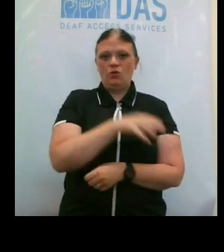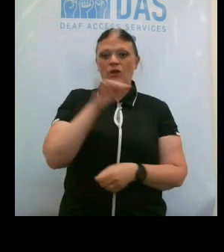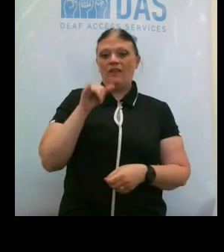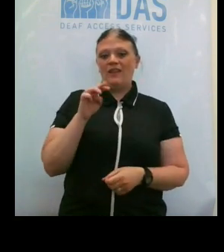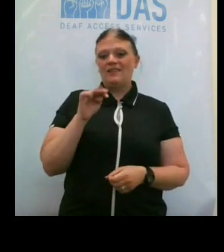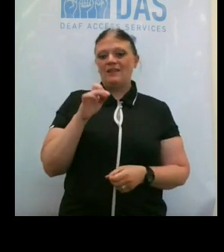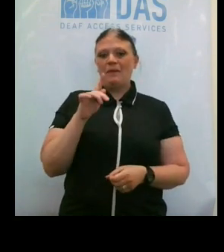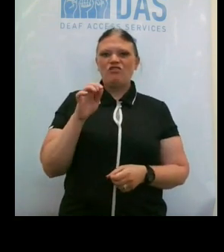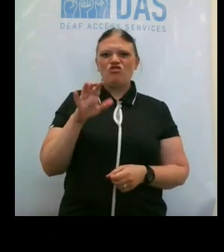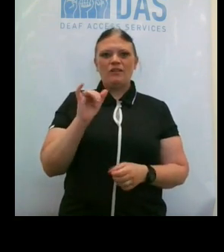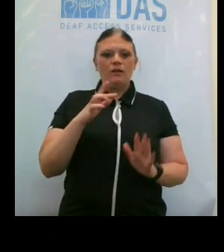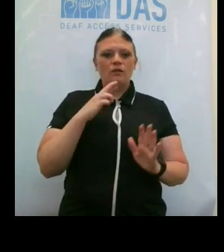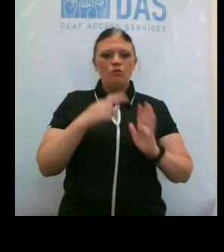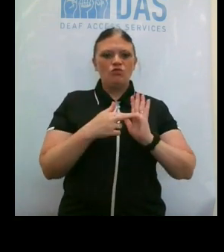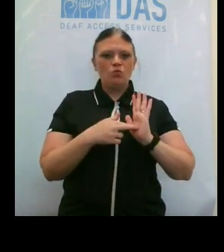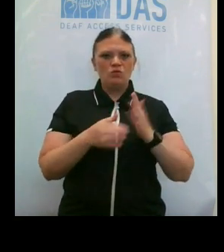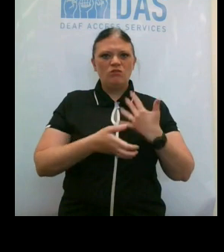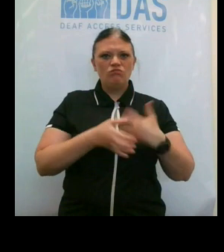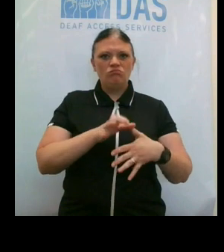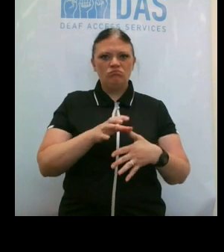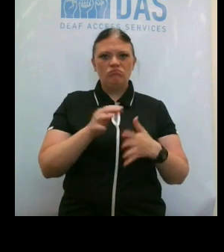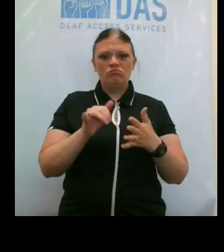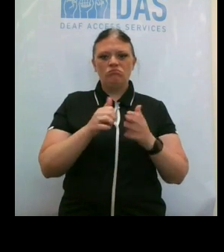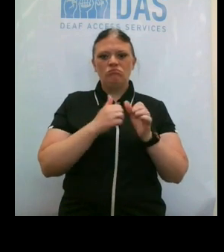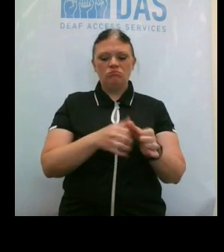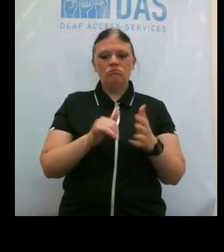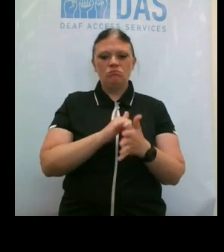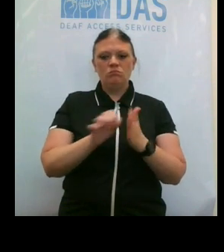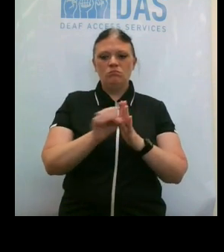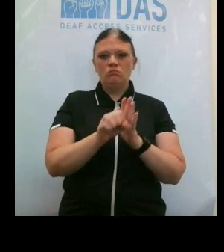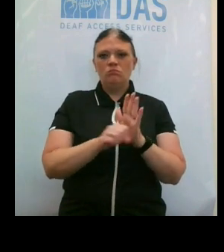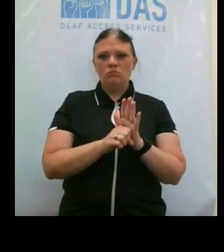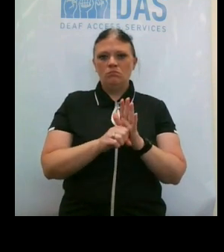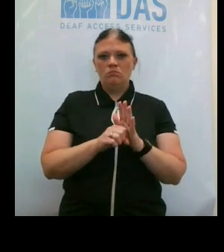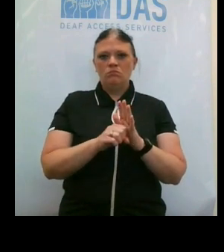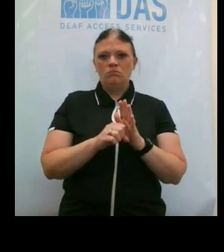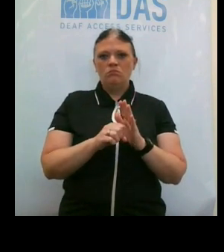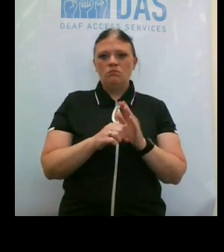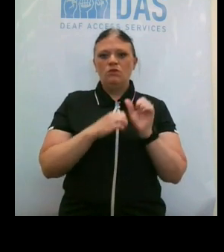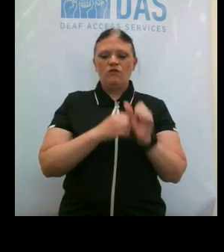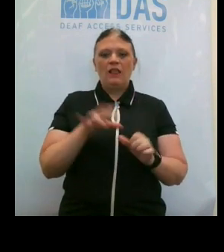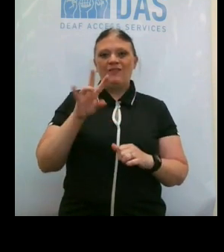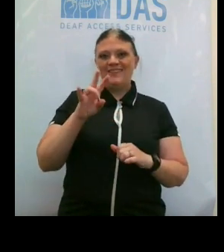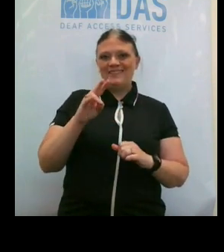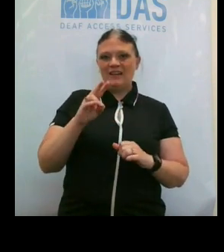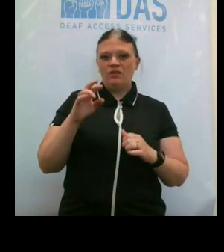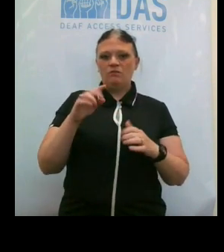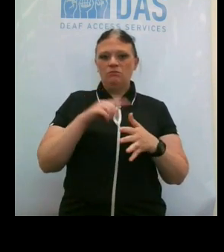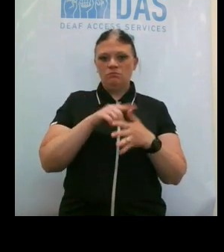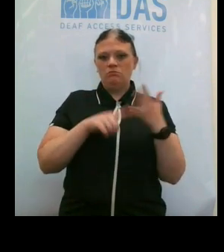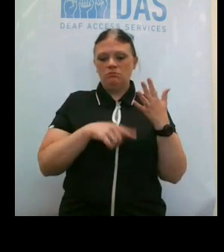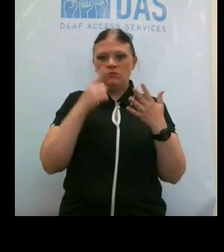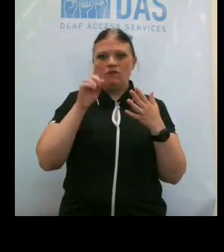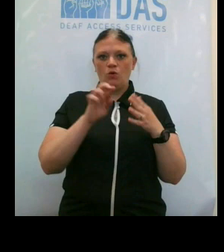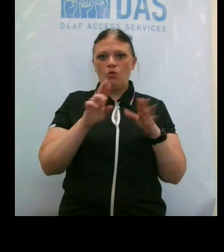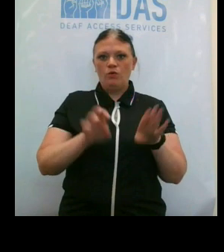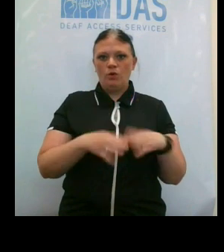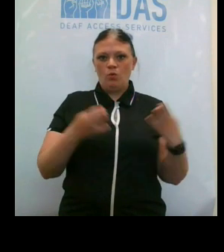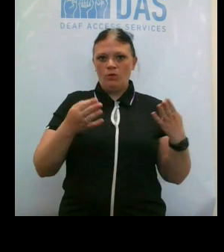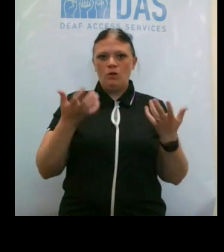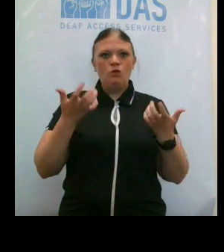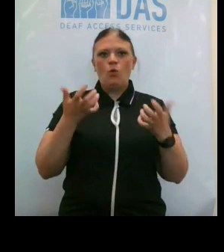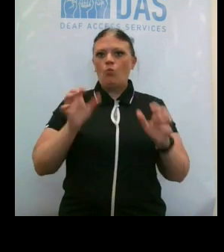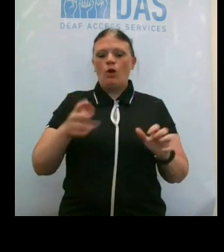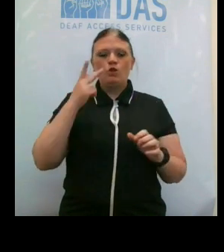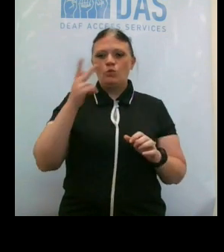followed and used by New York State as part of the 7 major metrics with regards to reopening. We do not want to see a rolling average of more